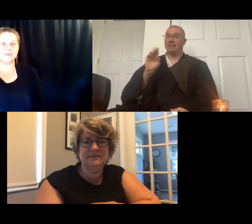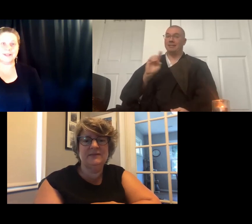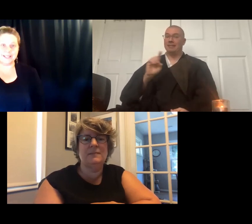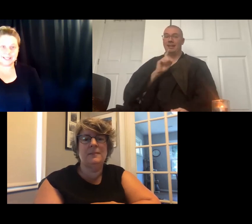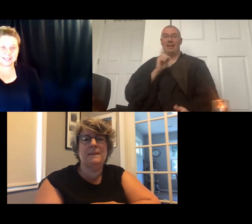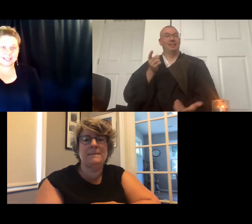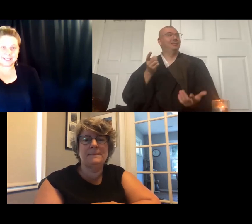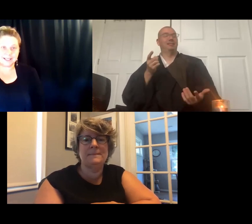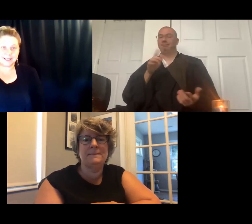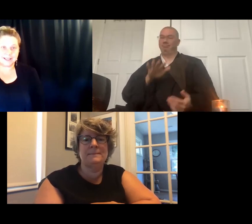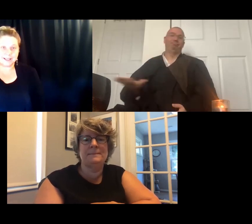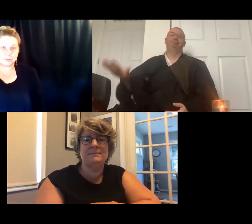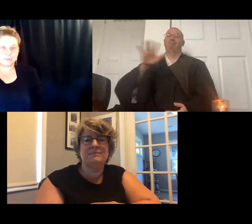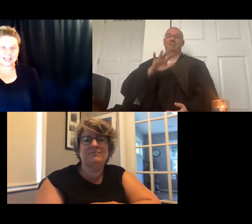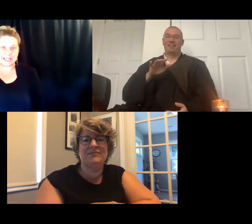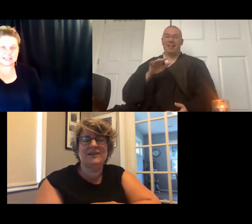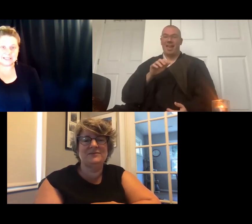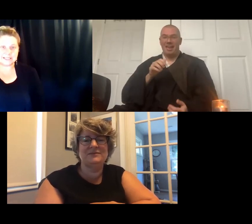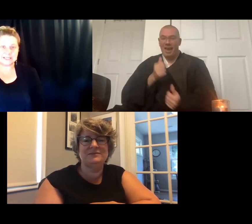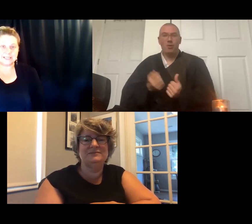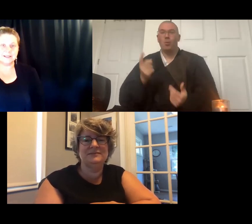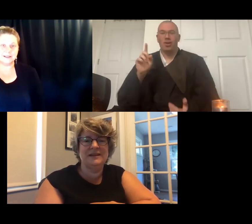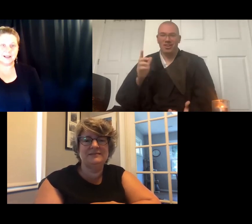Or I've been to Italy.